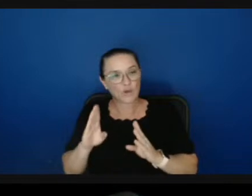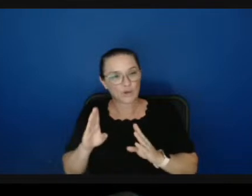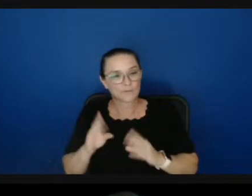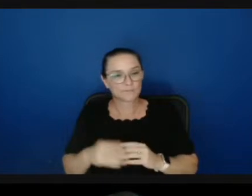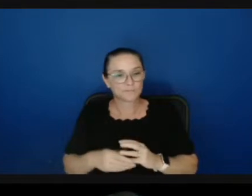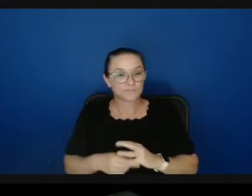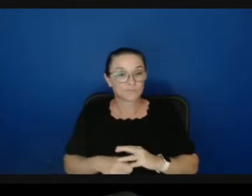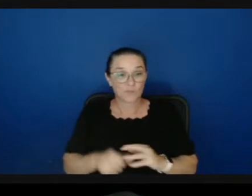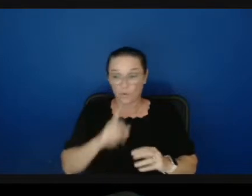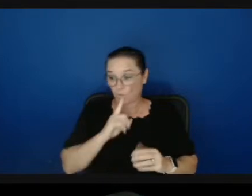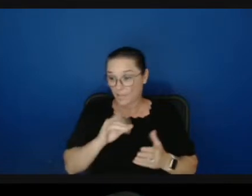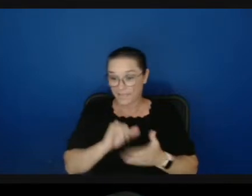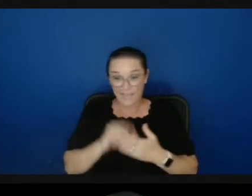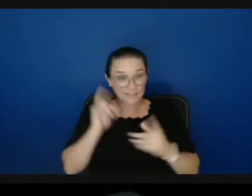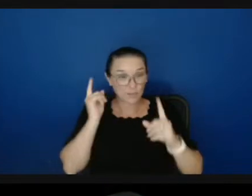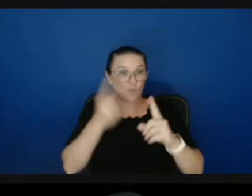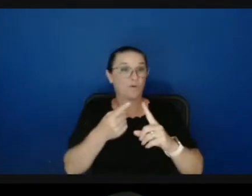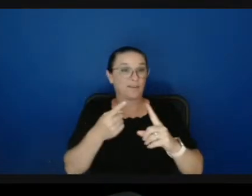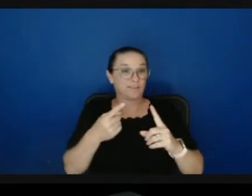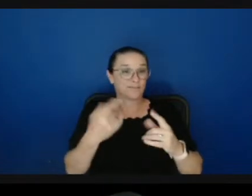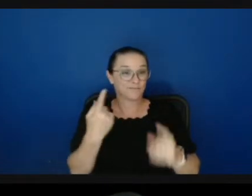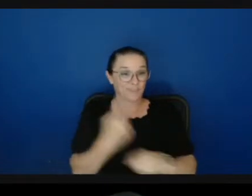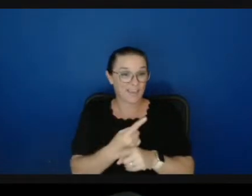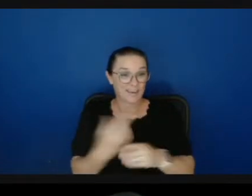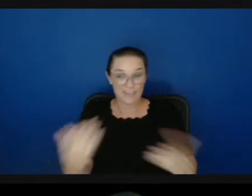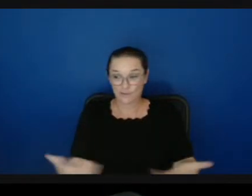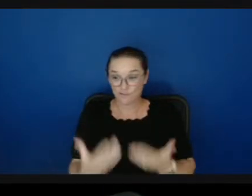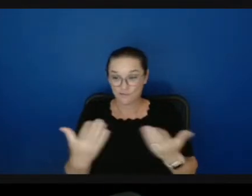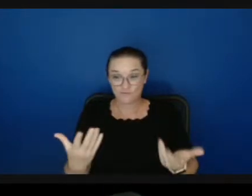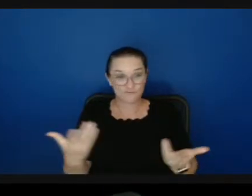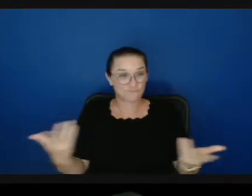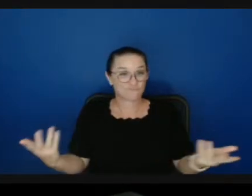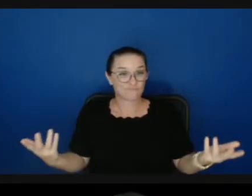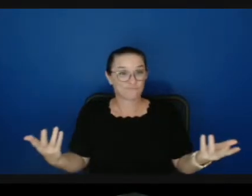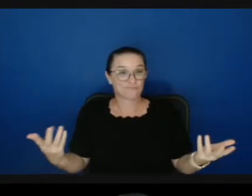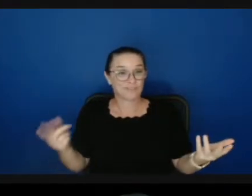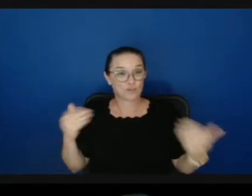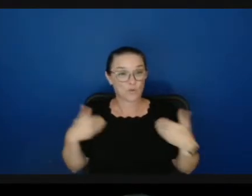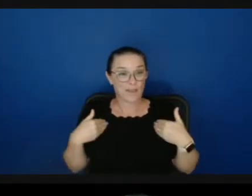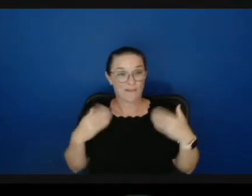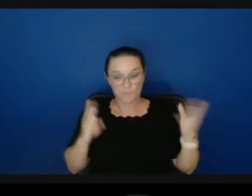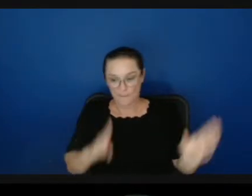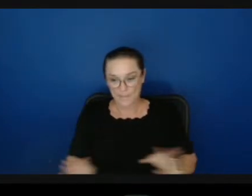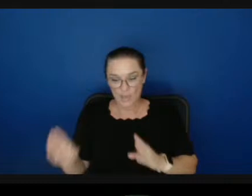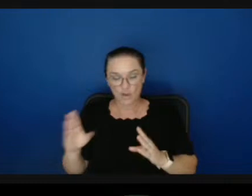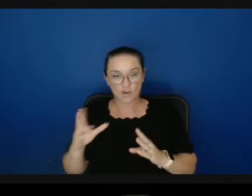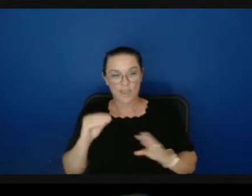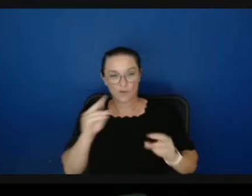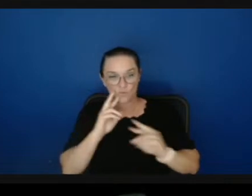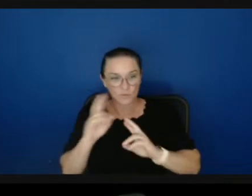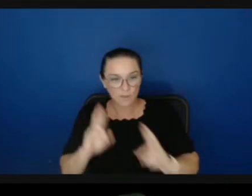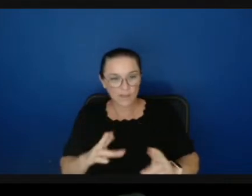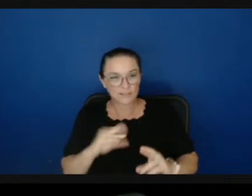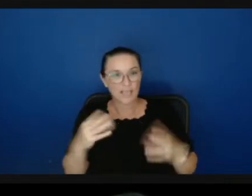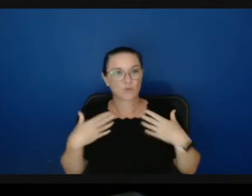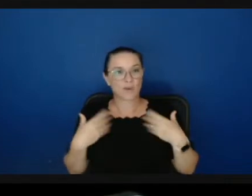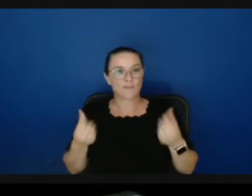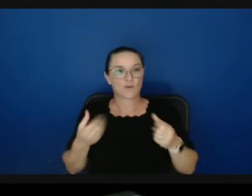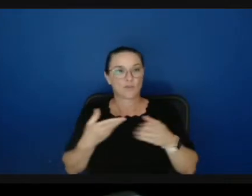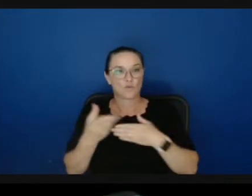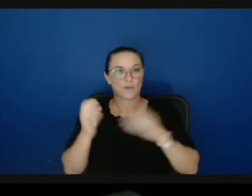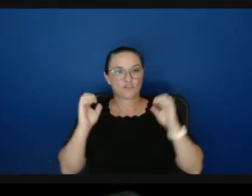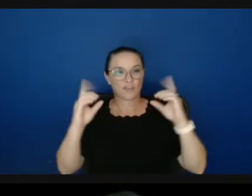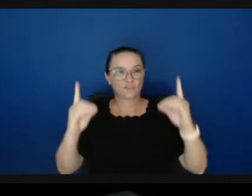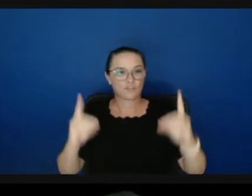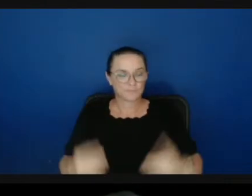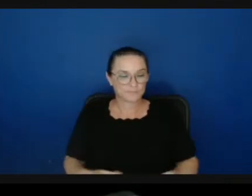that's our mission here at HVERI, right, is to improve our preparedness and response and recovery through education. So